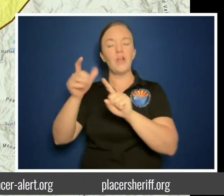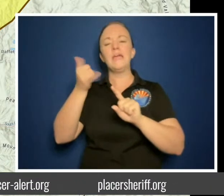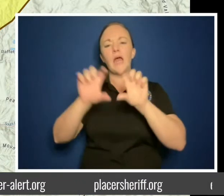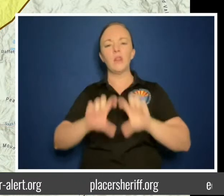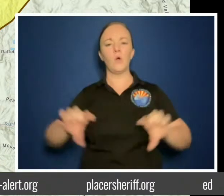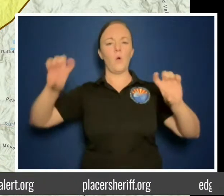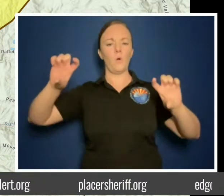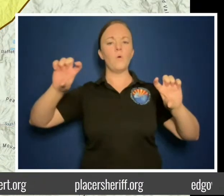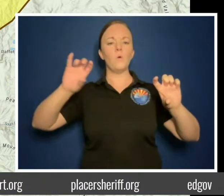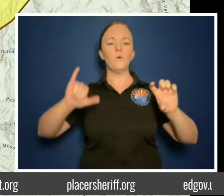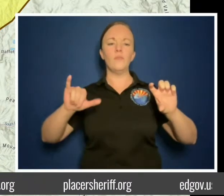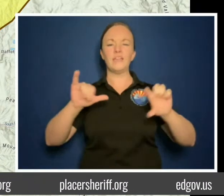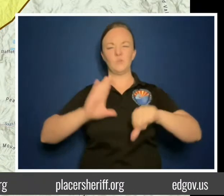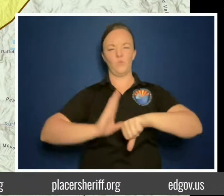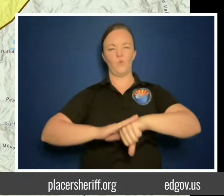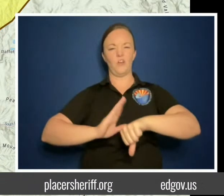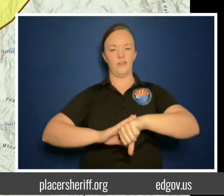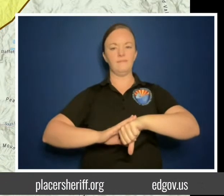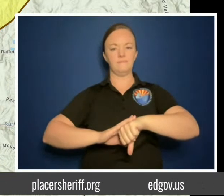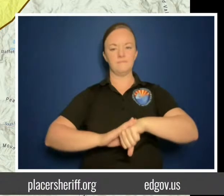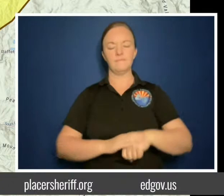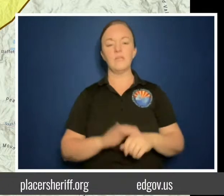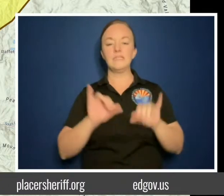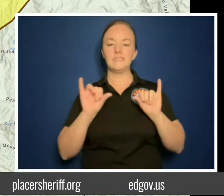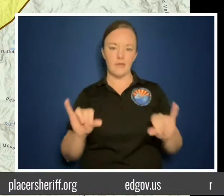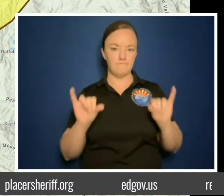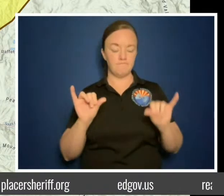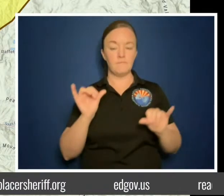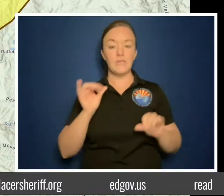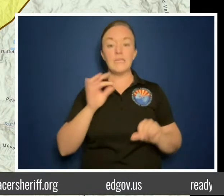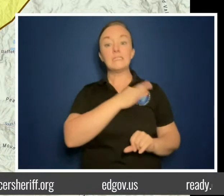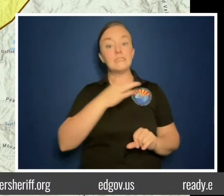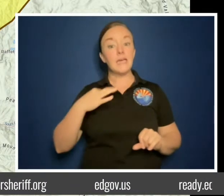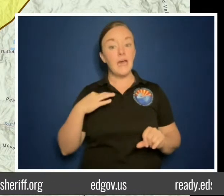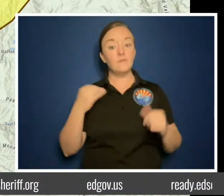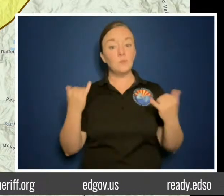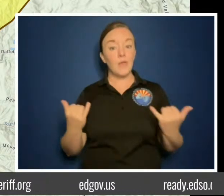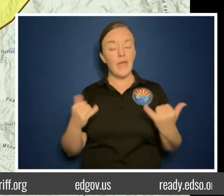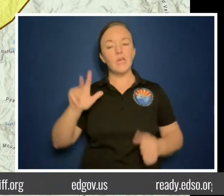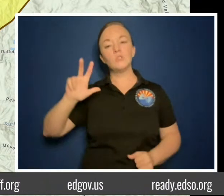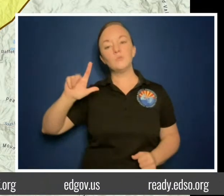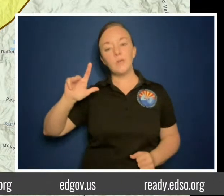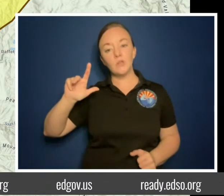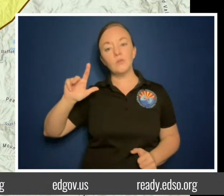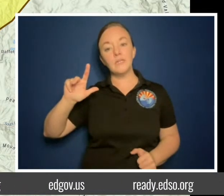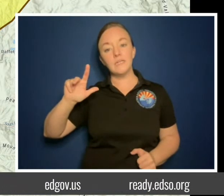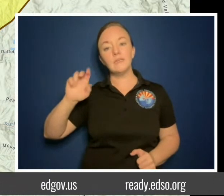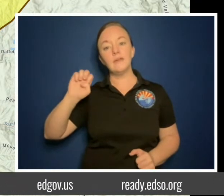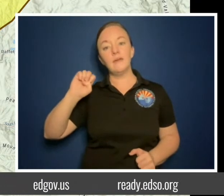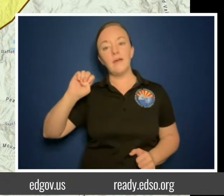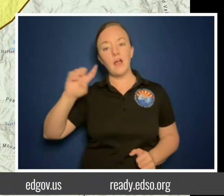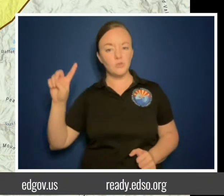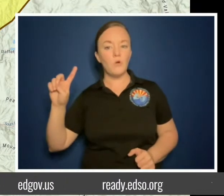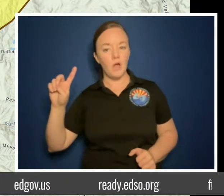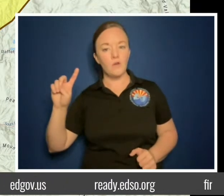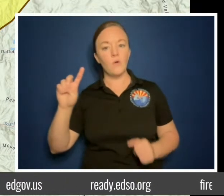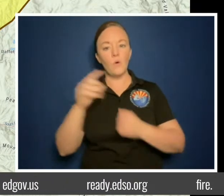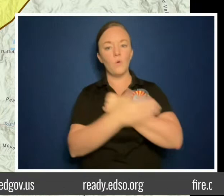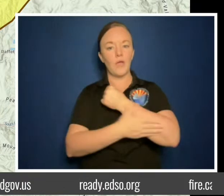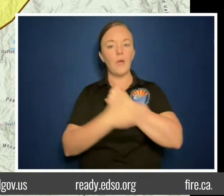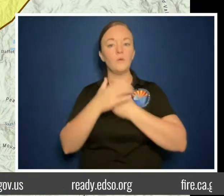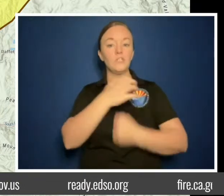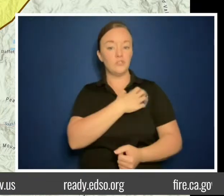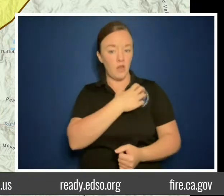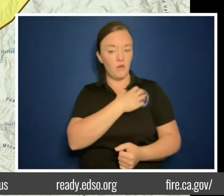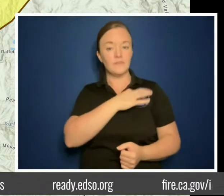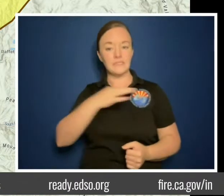stayed the same. Our staffing for today is 23 El Dorado County Sheriff's Office personnel, and then 20 mutual aid. So